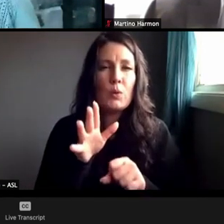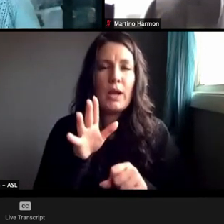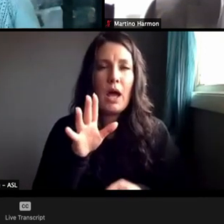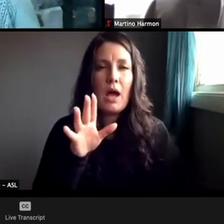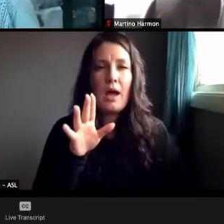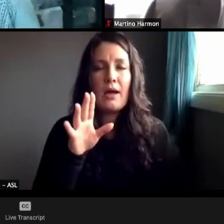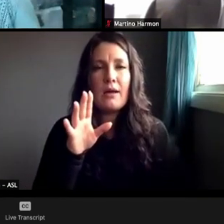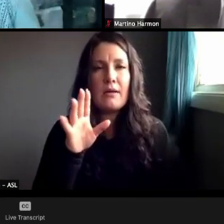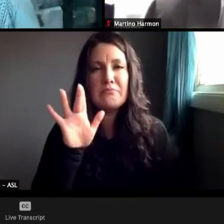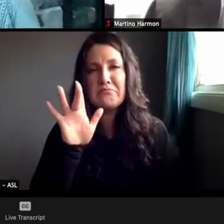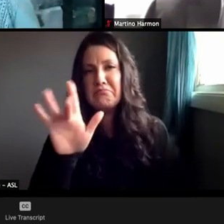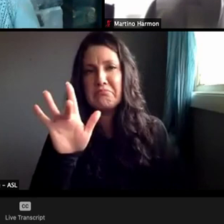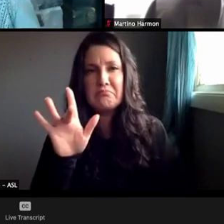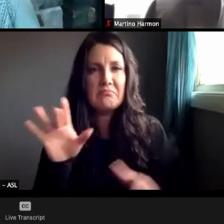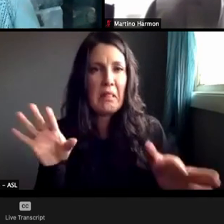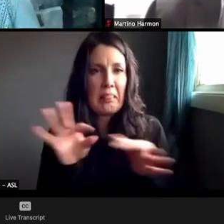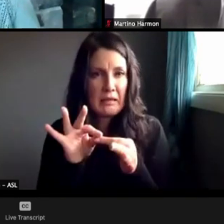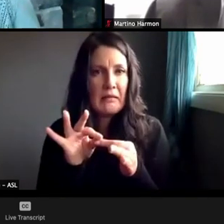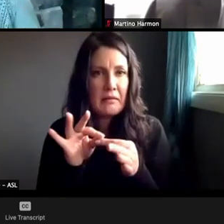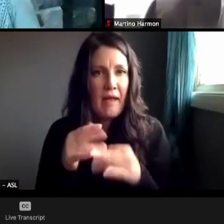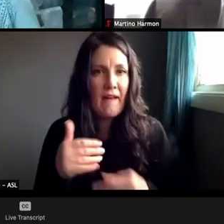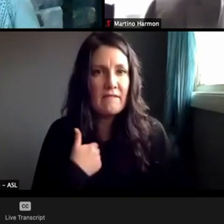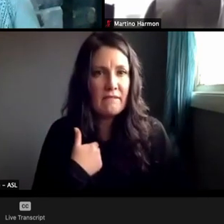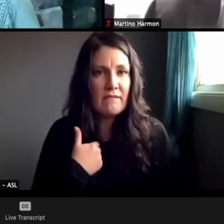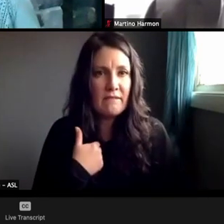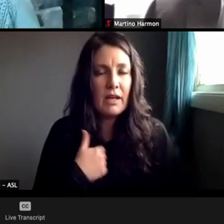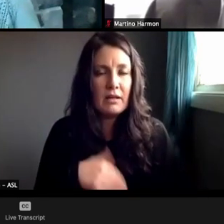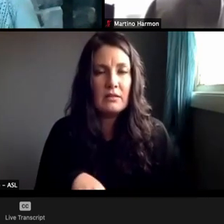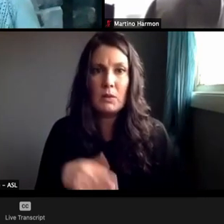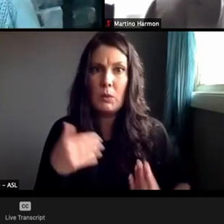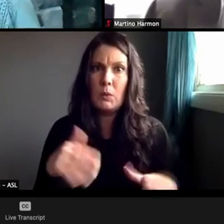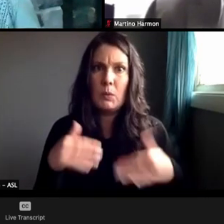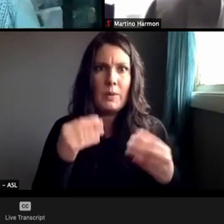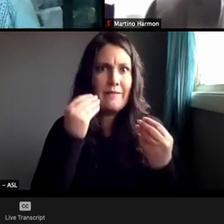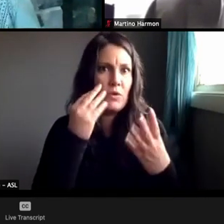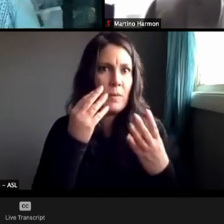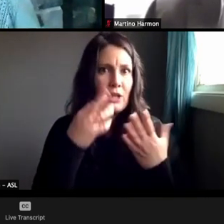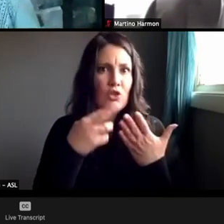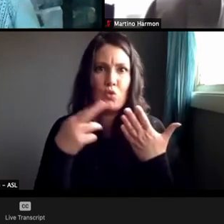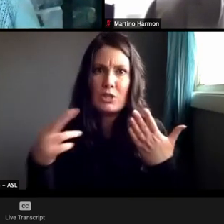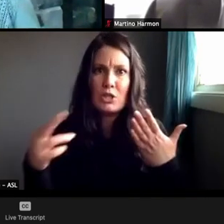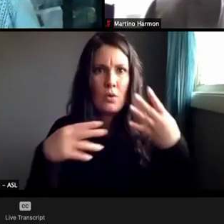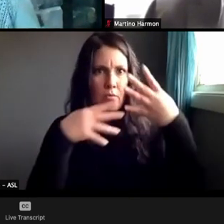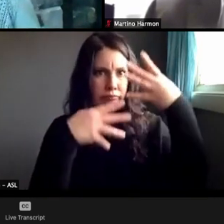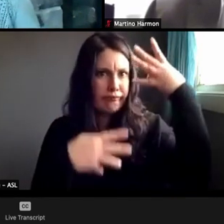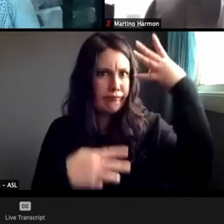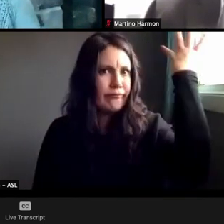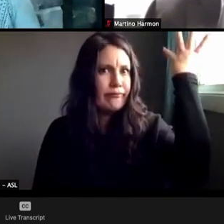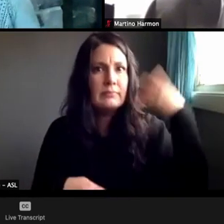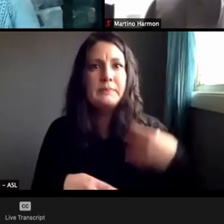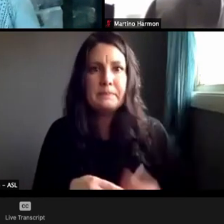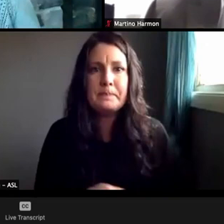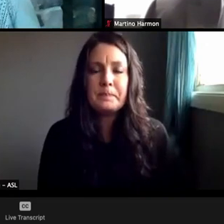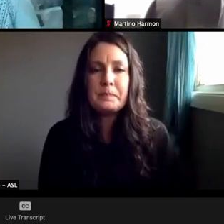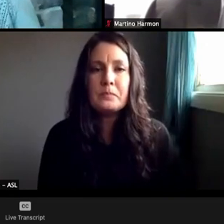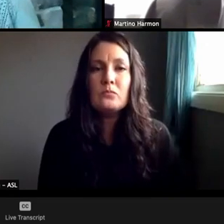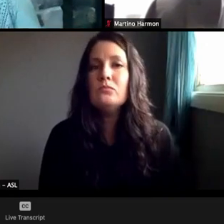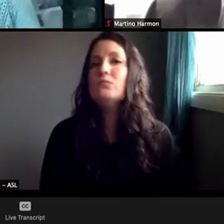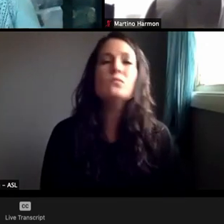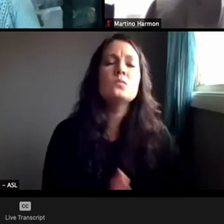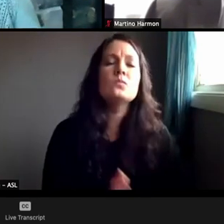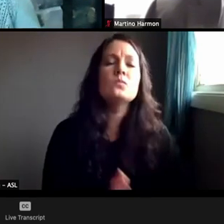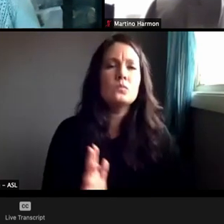COVID-19 link that we have. There's a lot of information and resources available for you there. Back in the